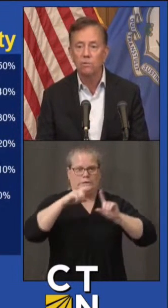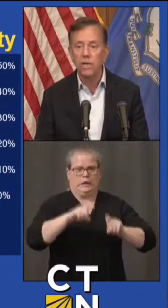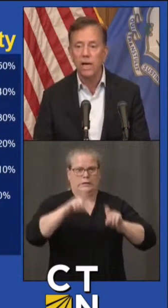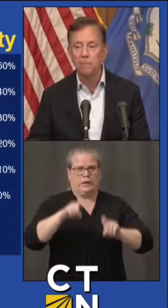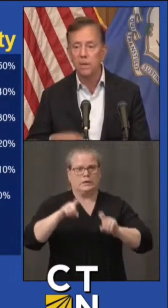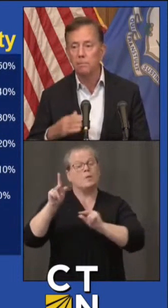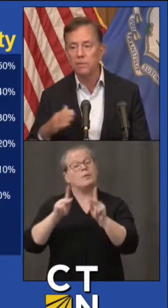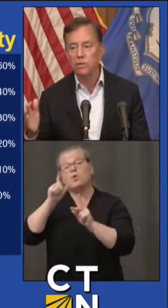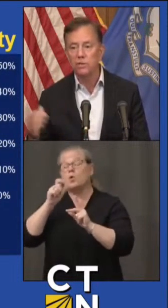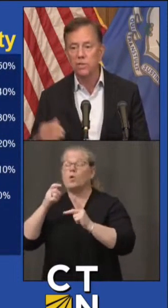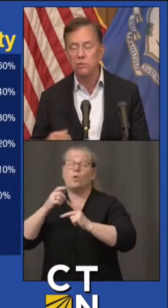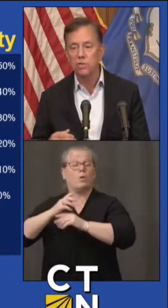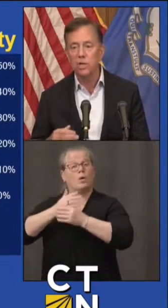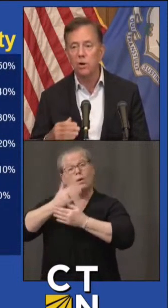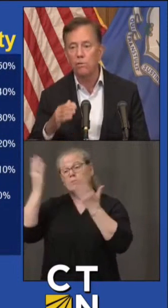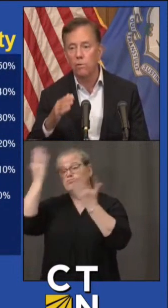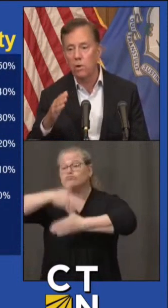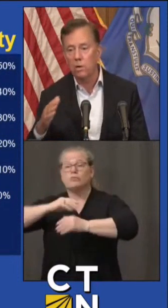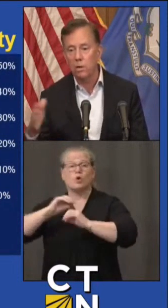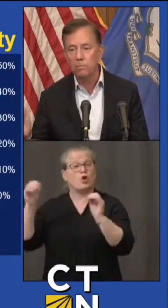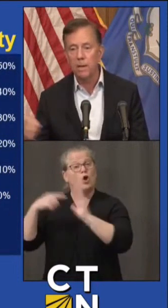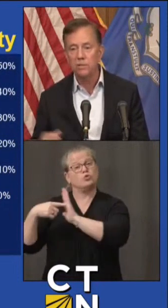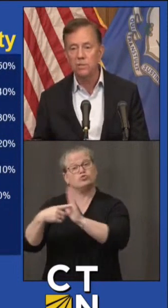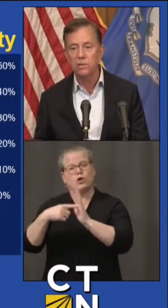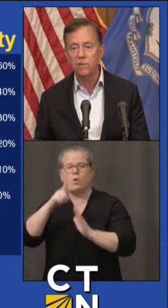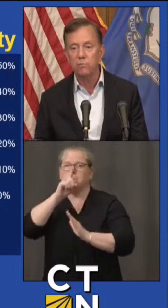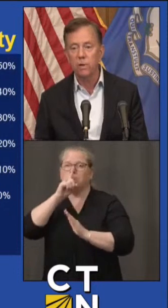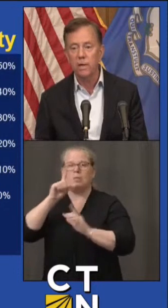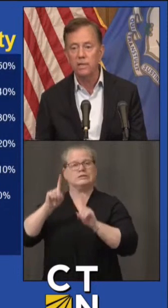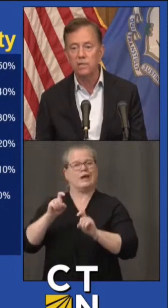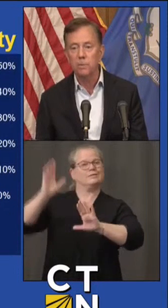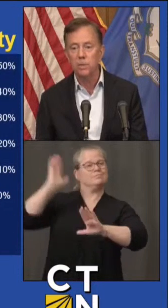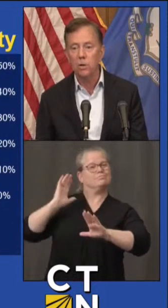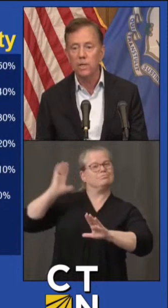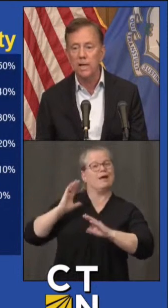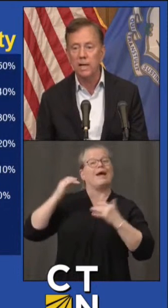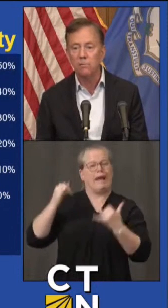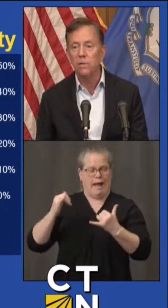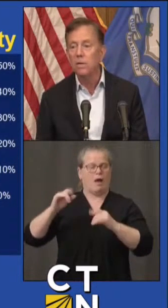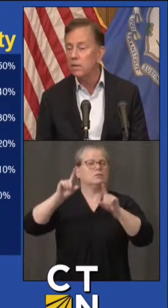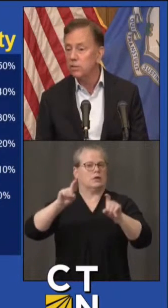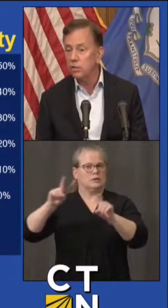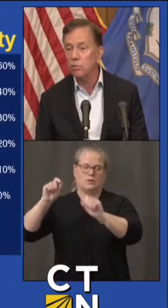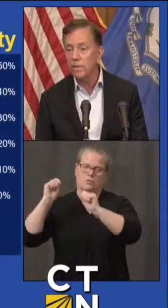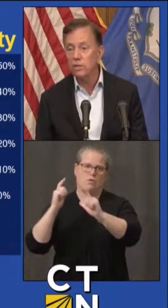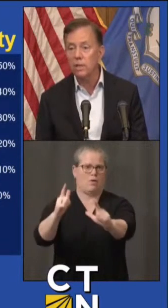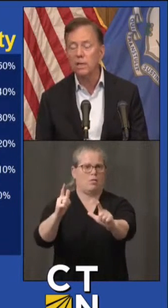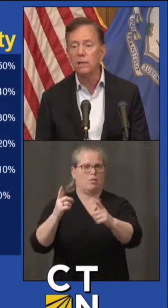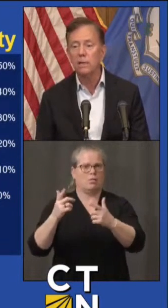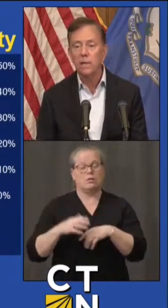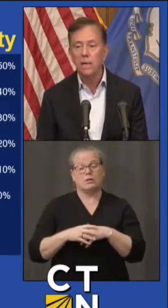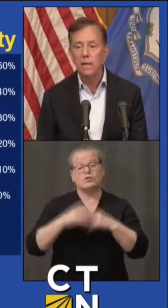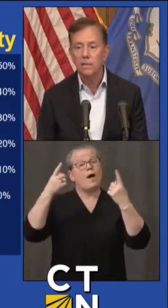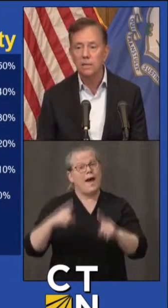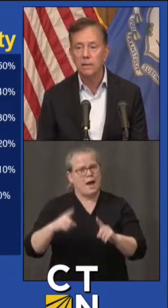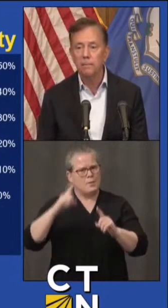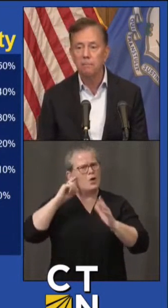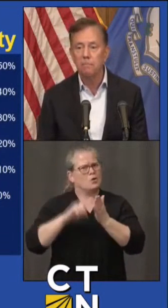was happening. But you can still see overall our positivity rate has been going down until recently.